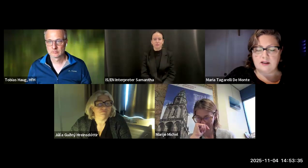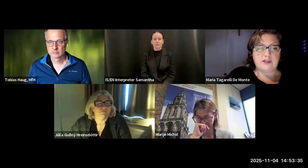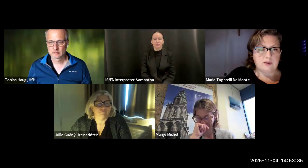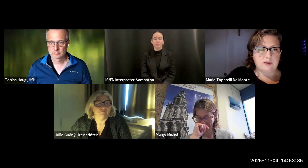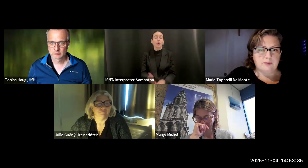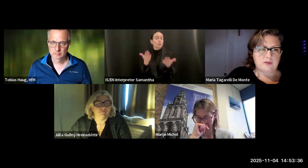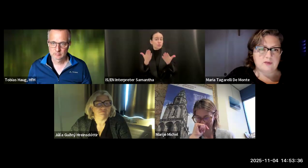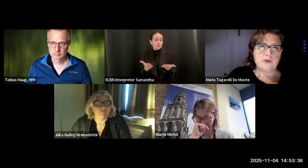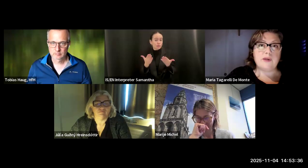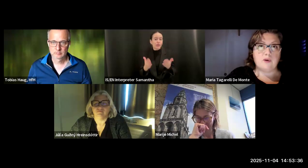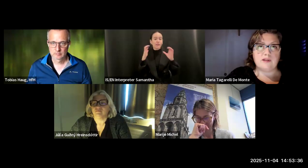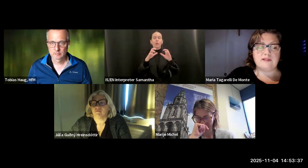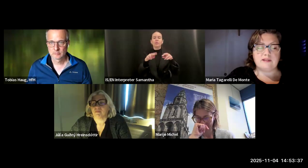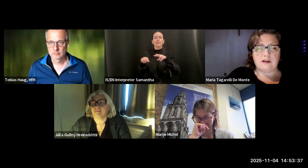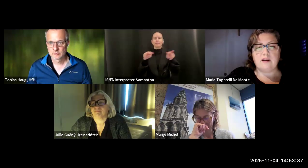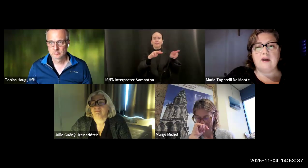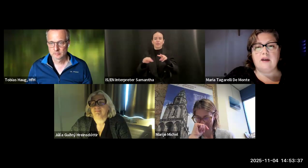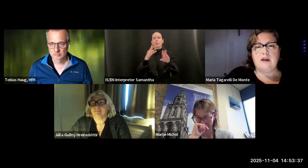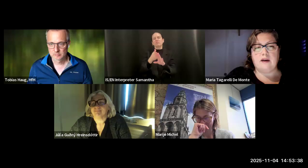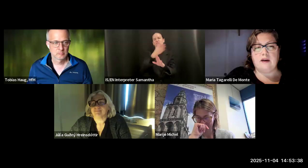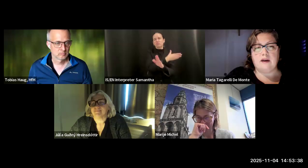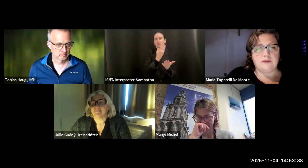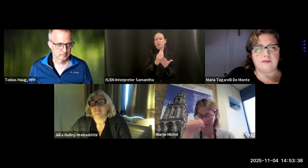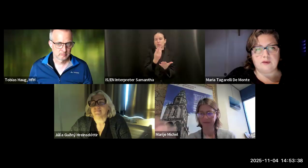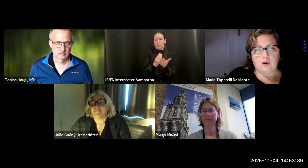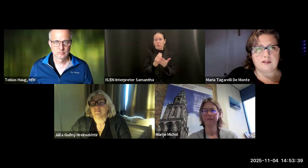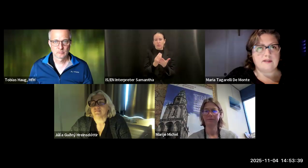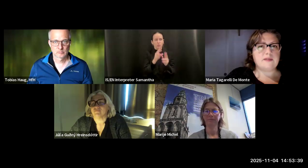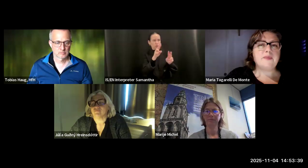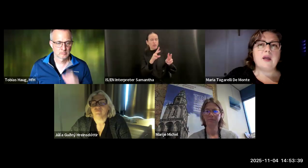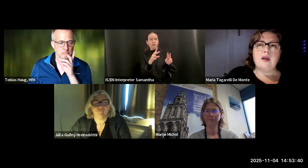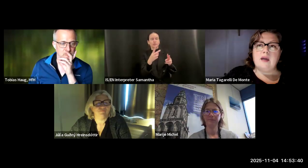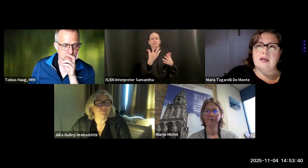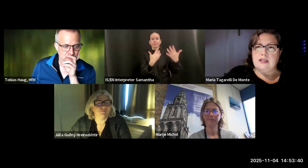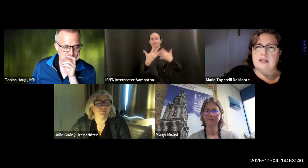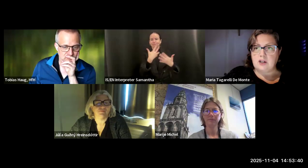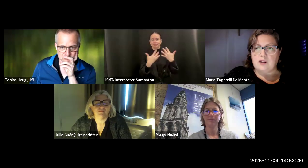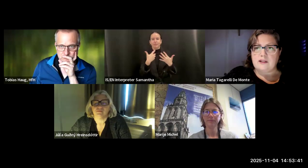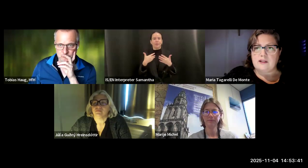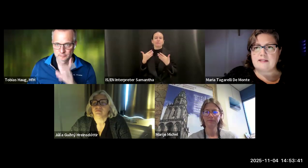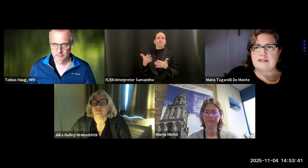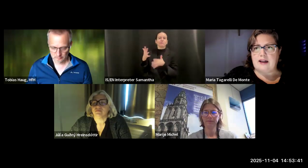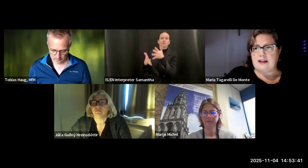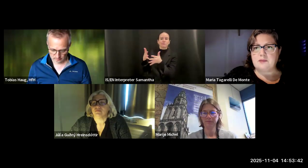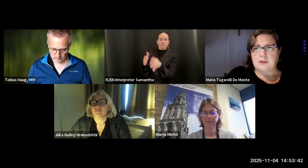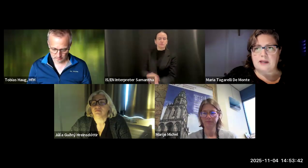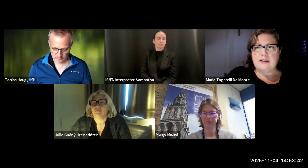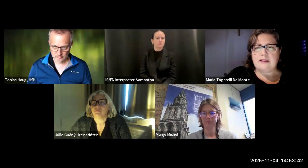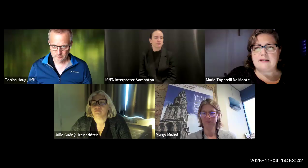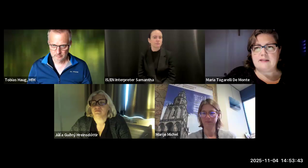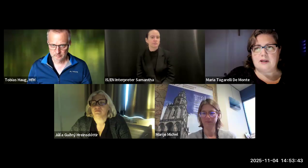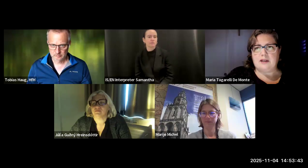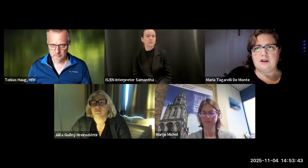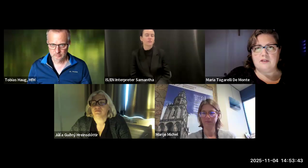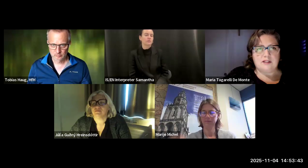as video inputs, so pre-recorded signed contents. The context, as I